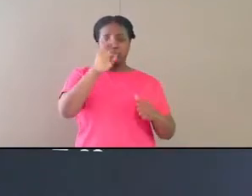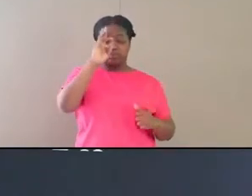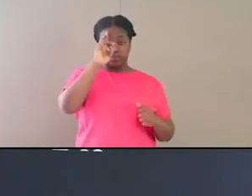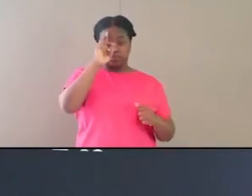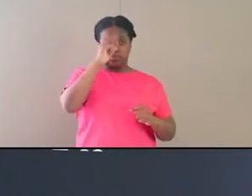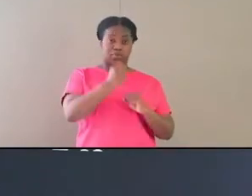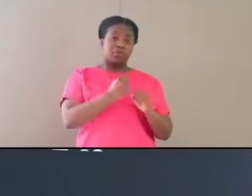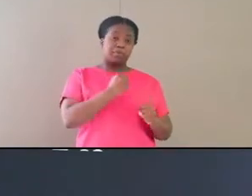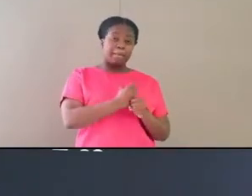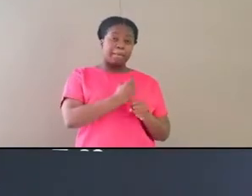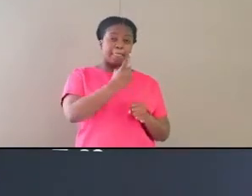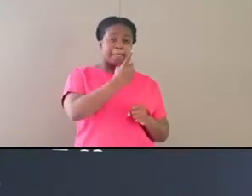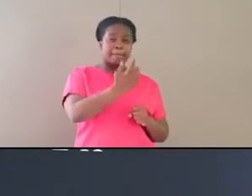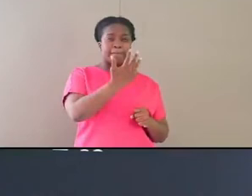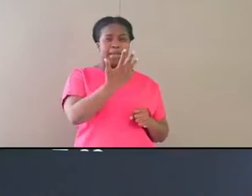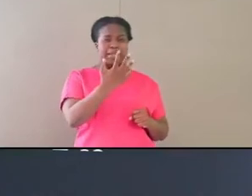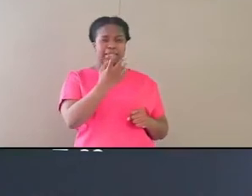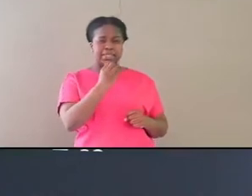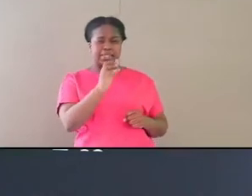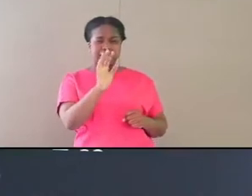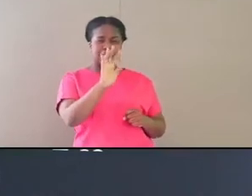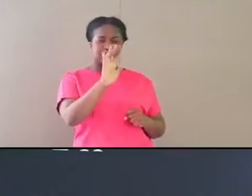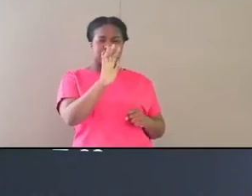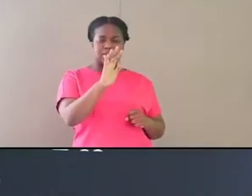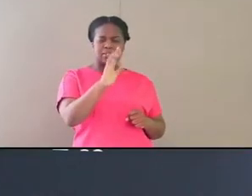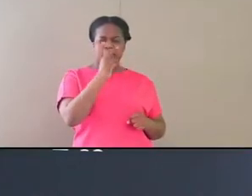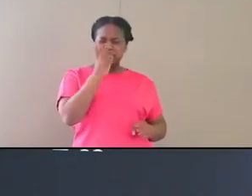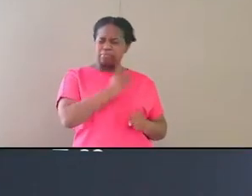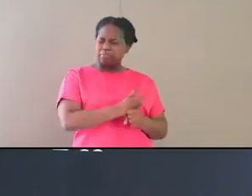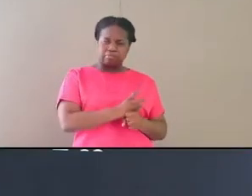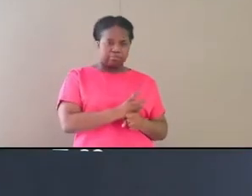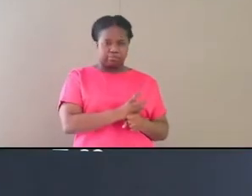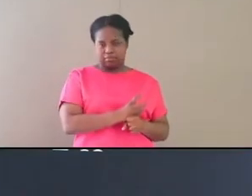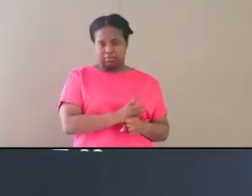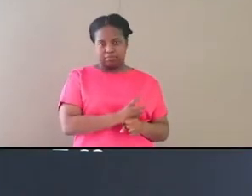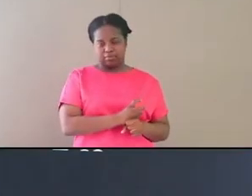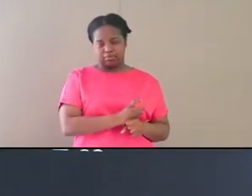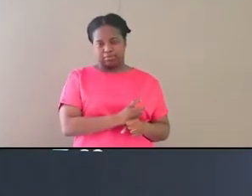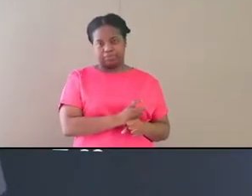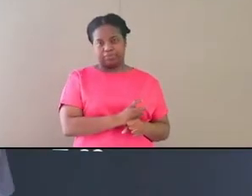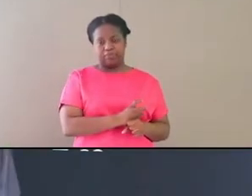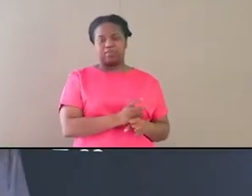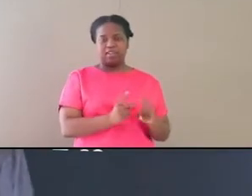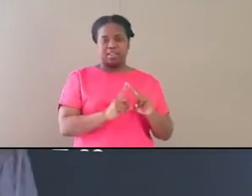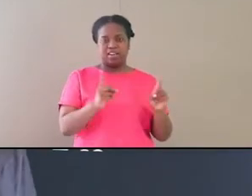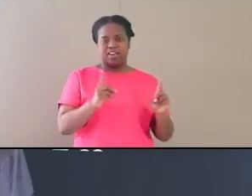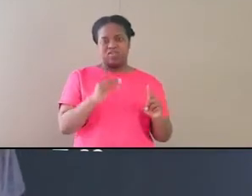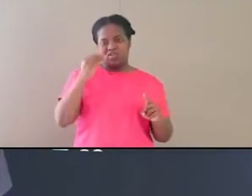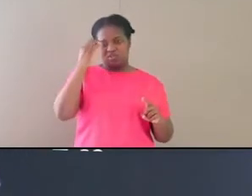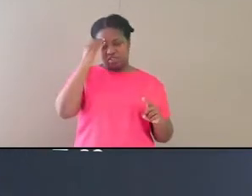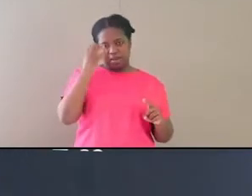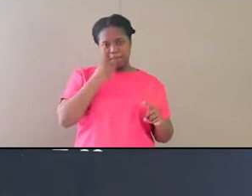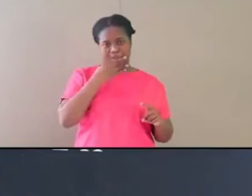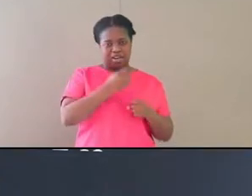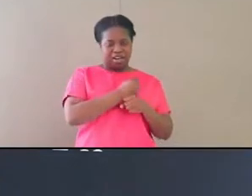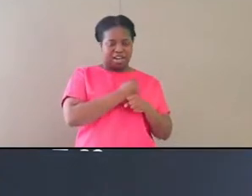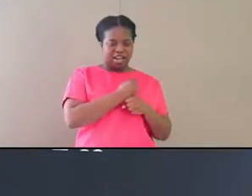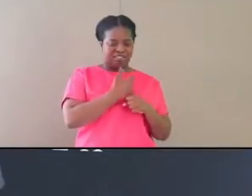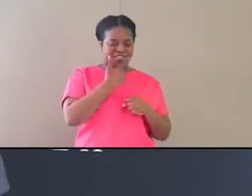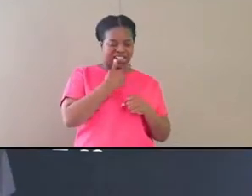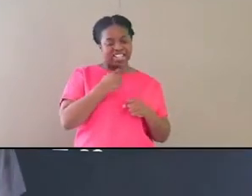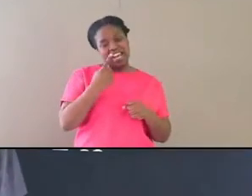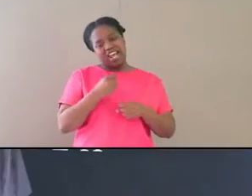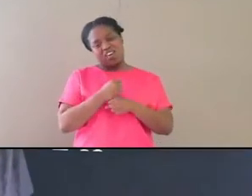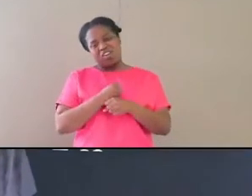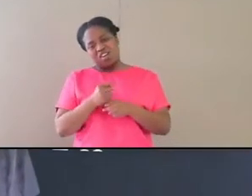1990s, it was gear, you know, it was really challenging. Okay, now you'll hear I have lots of lunches and coffees. Then I had